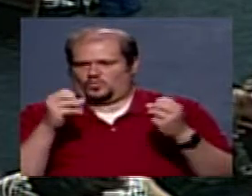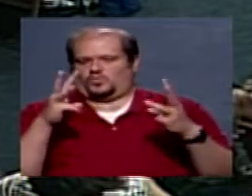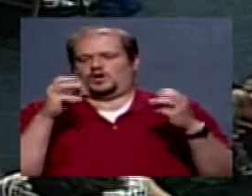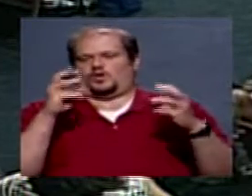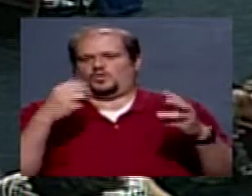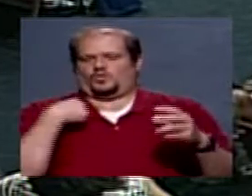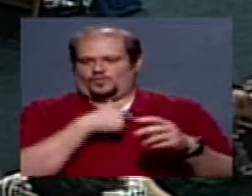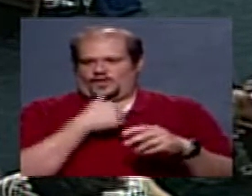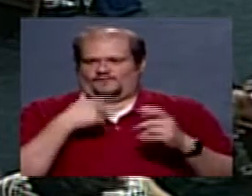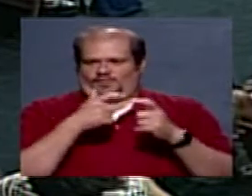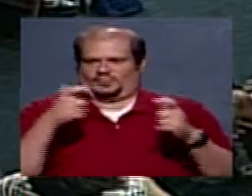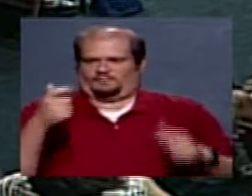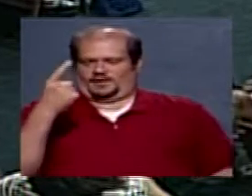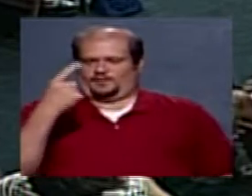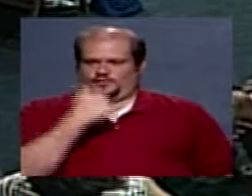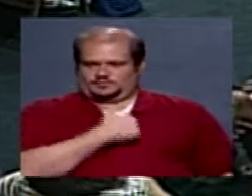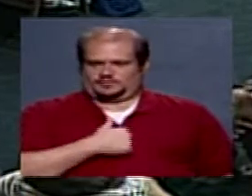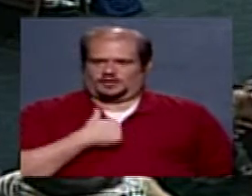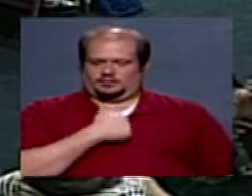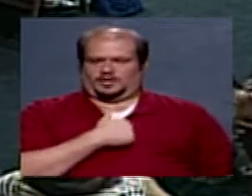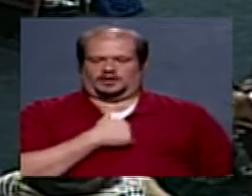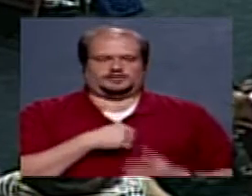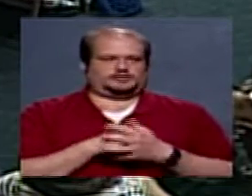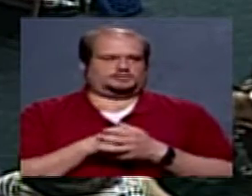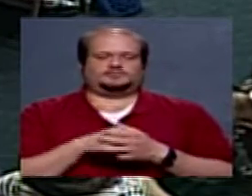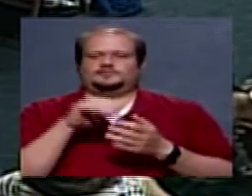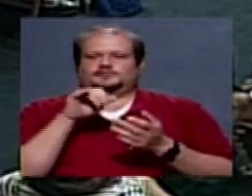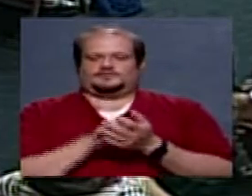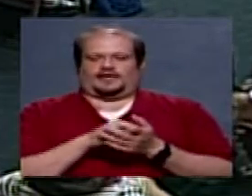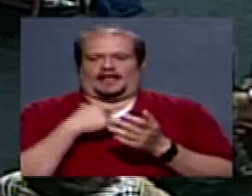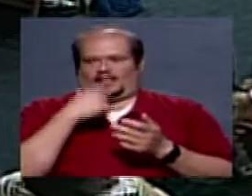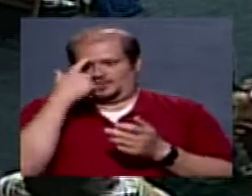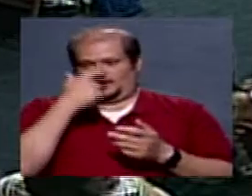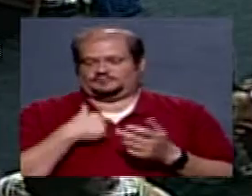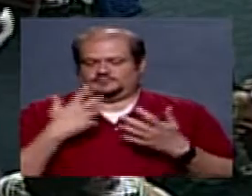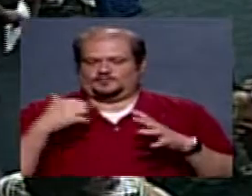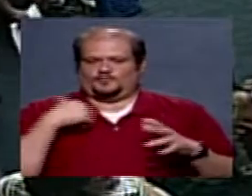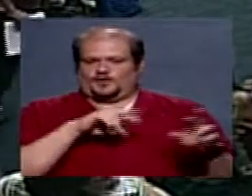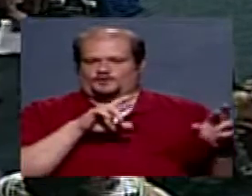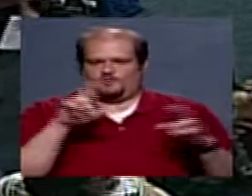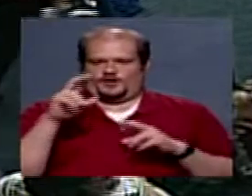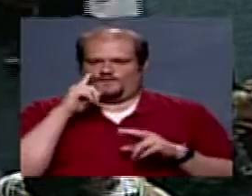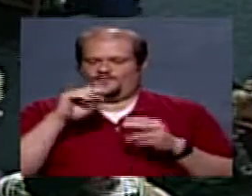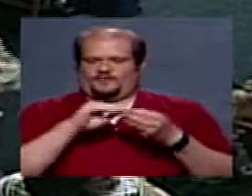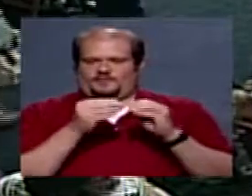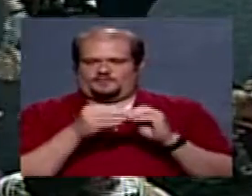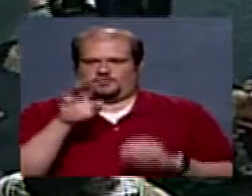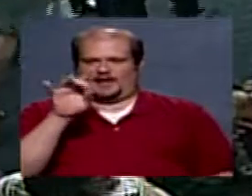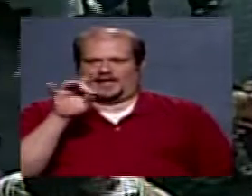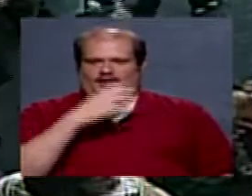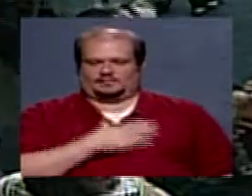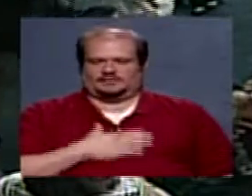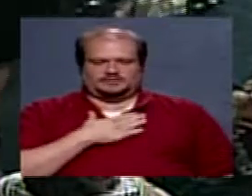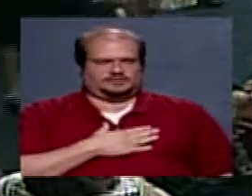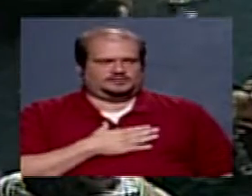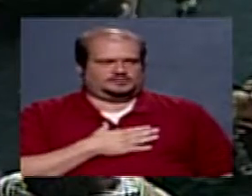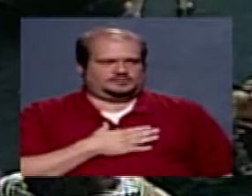Oh, we got the big one, sorry, okay. Wow, I was done. We are ready for item number 8,